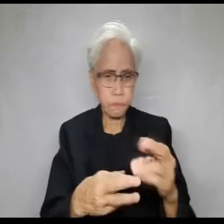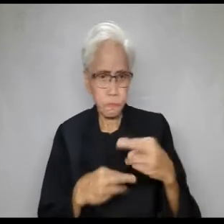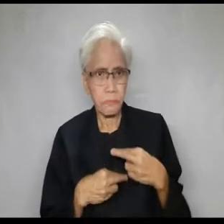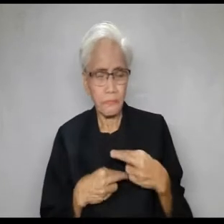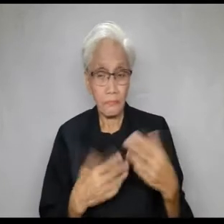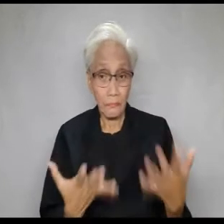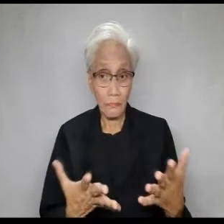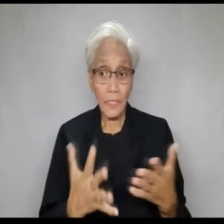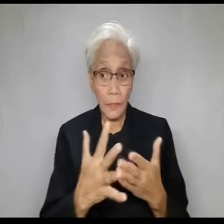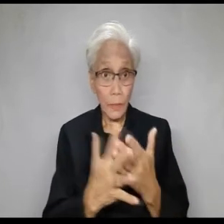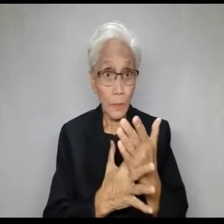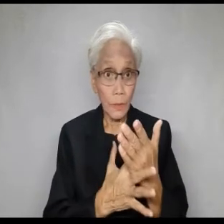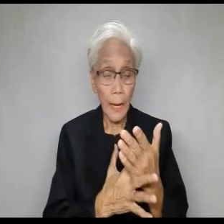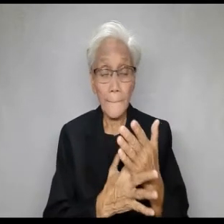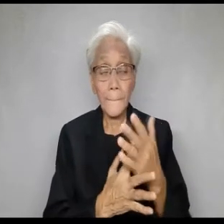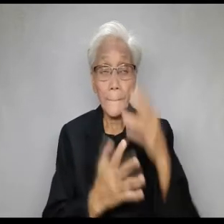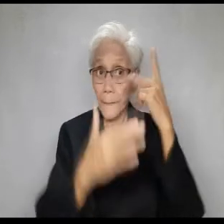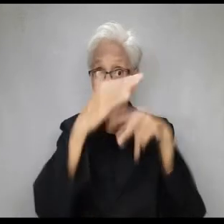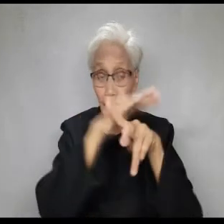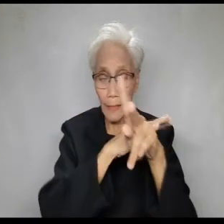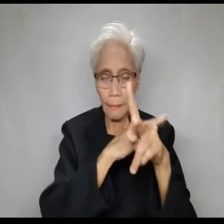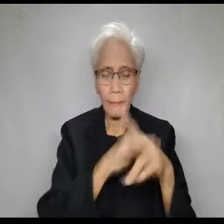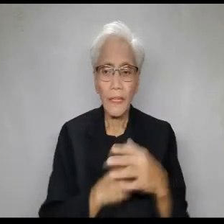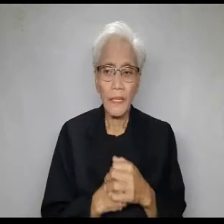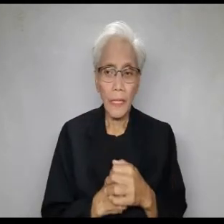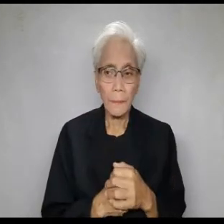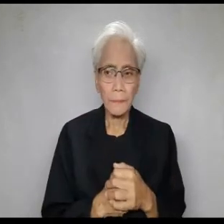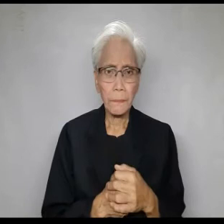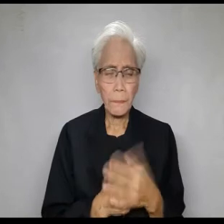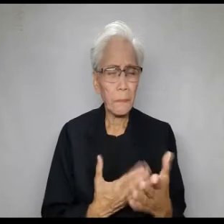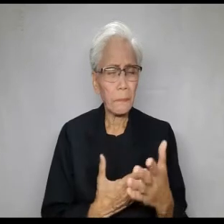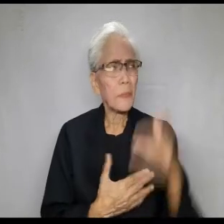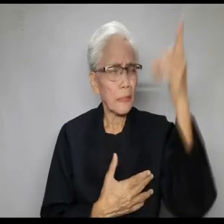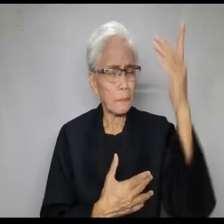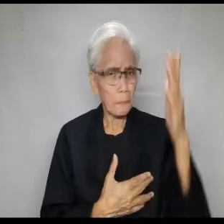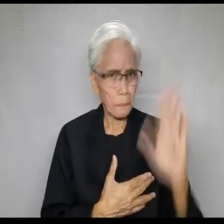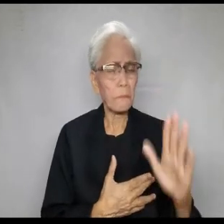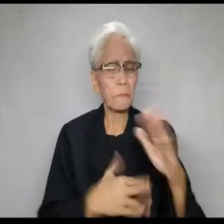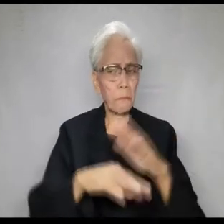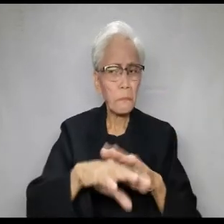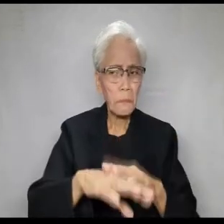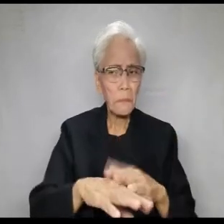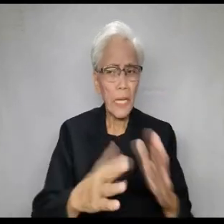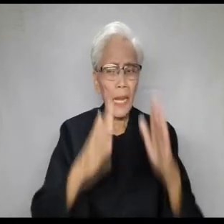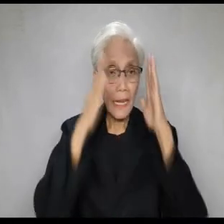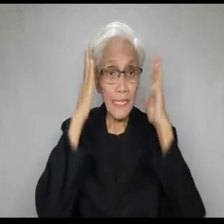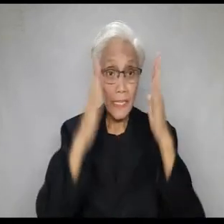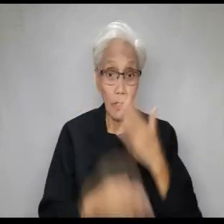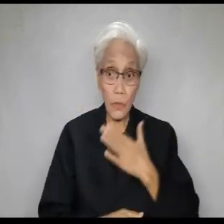retaliation. Through the prophet Jeremiah, chapter 7, verse 23, God exhorts